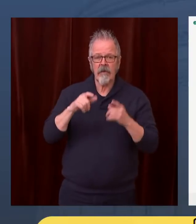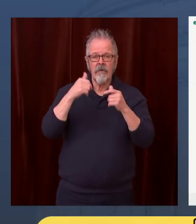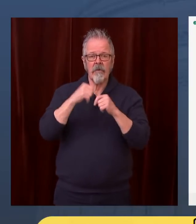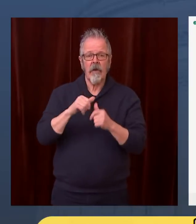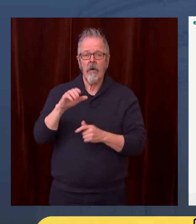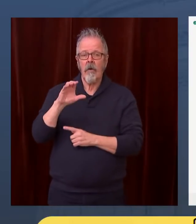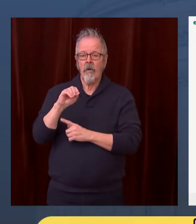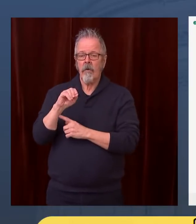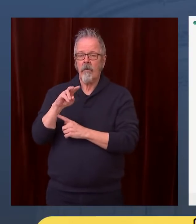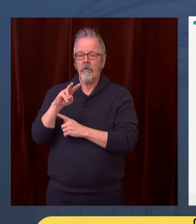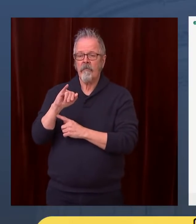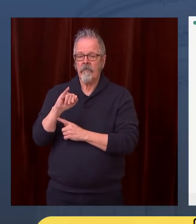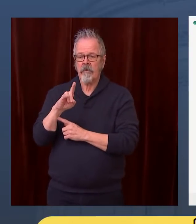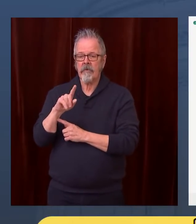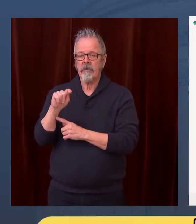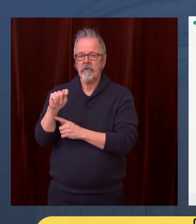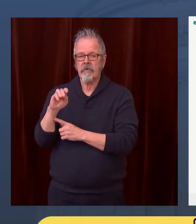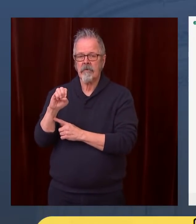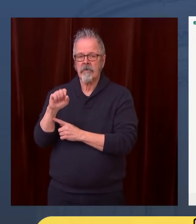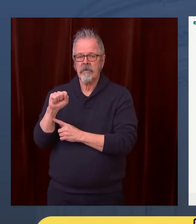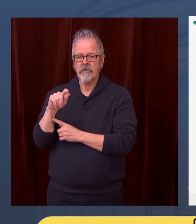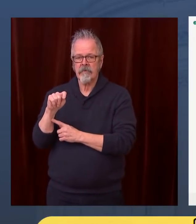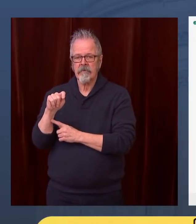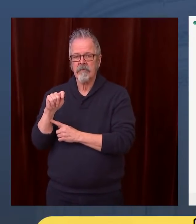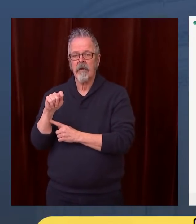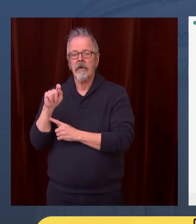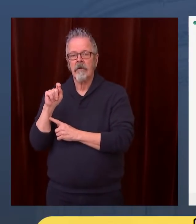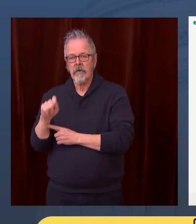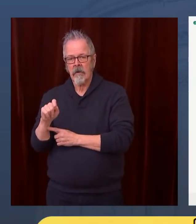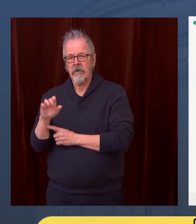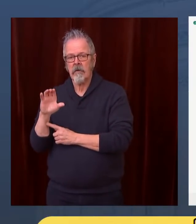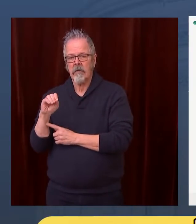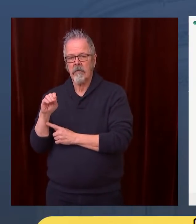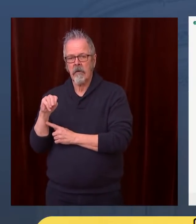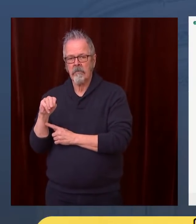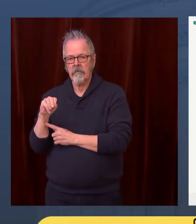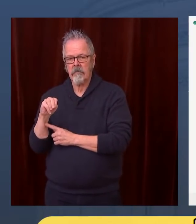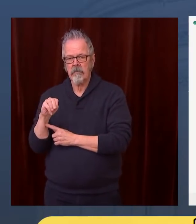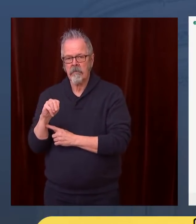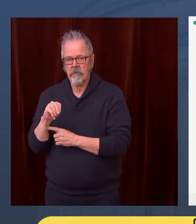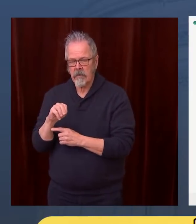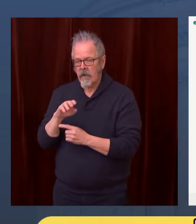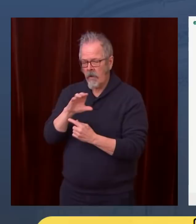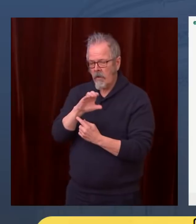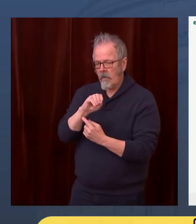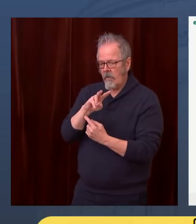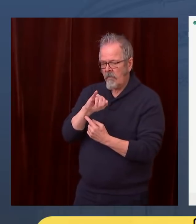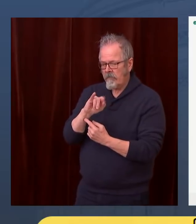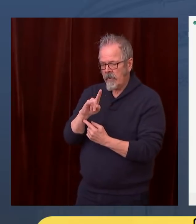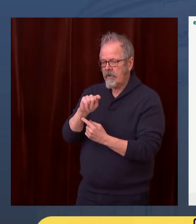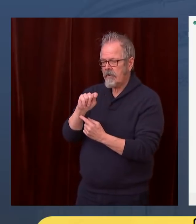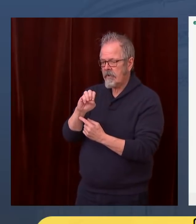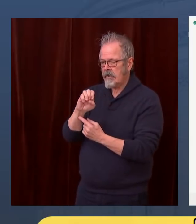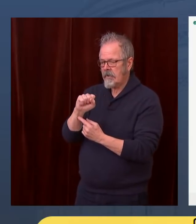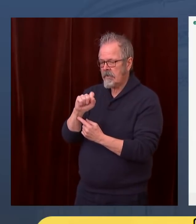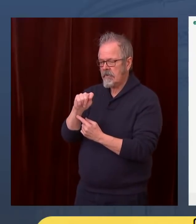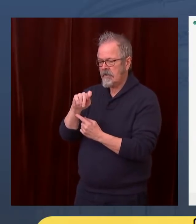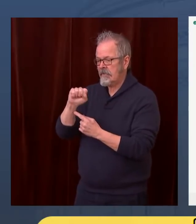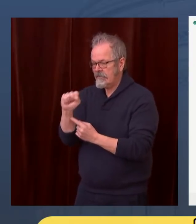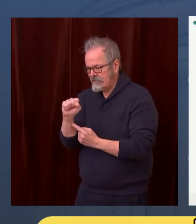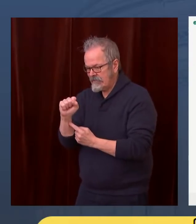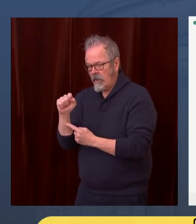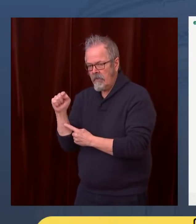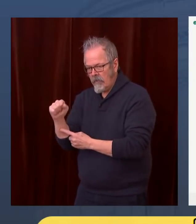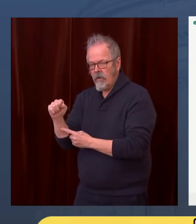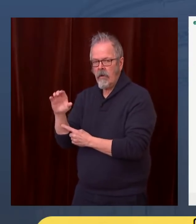those tests in their medicine kits when they need them, and we're all prepared for any future, whether those are regional outbreaks